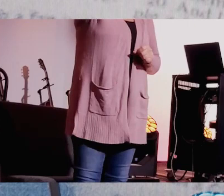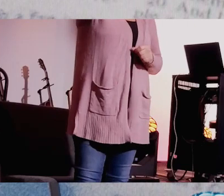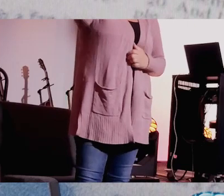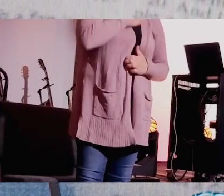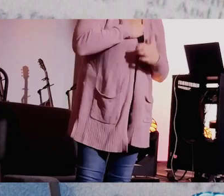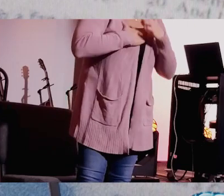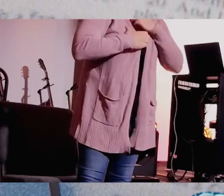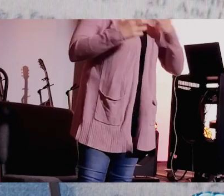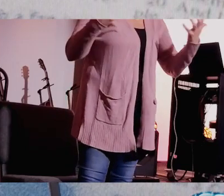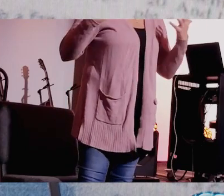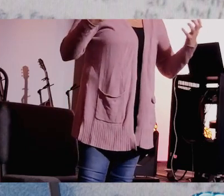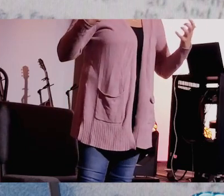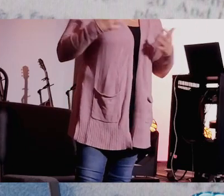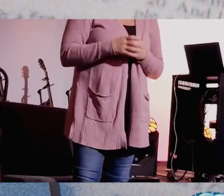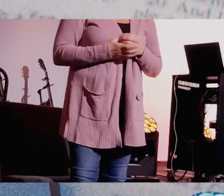hungry?